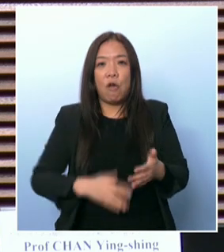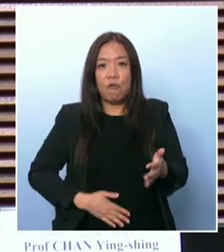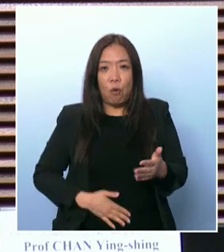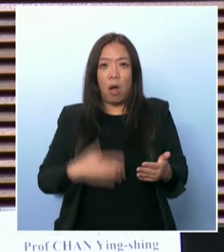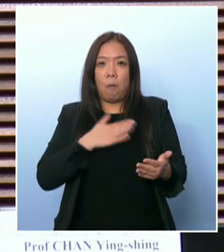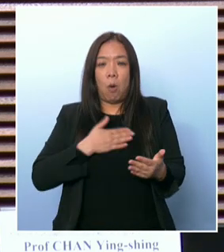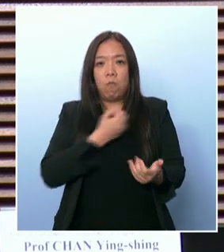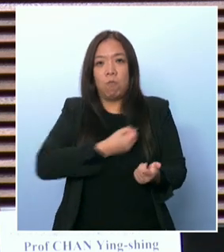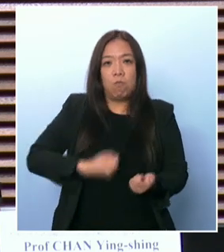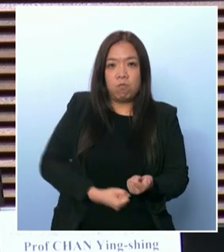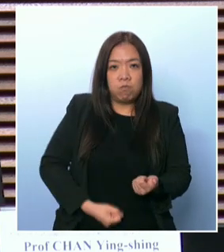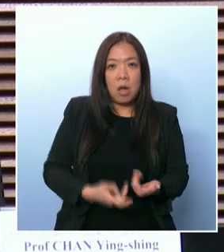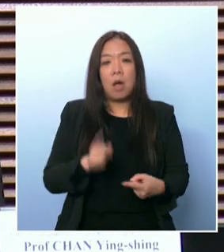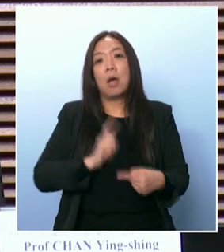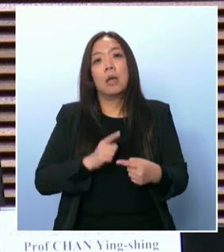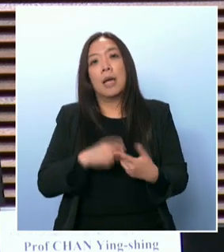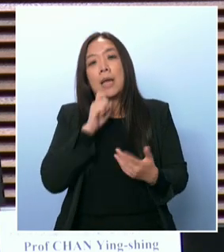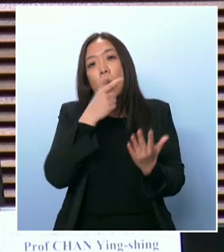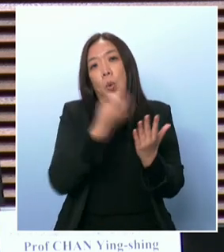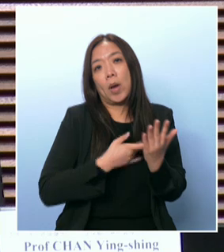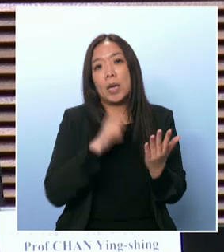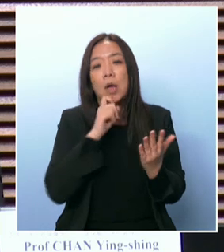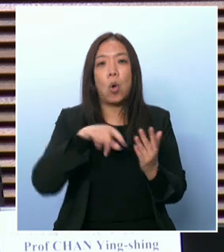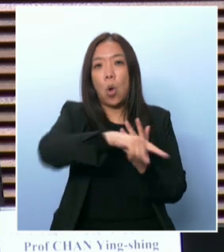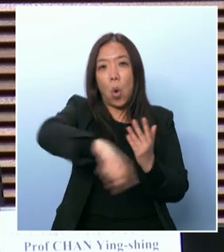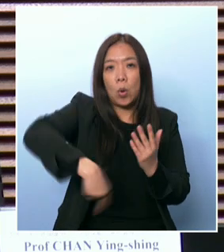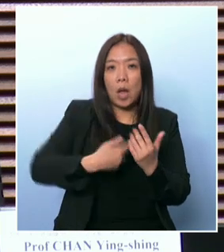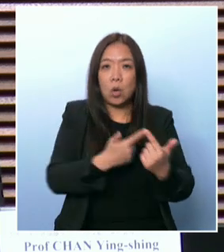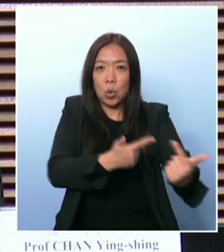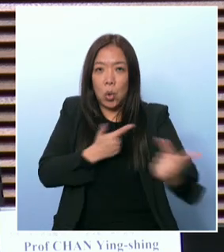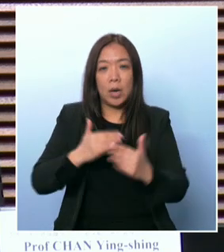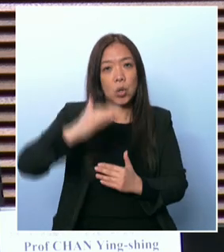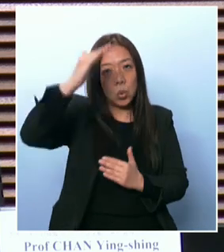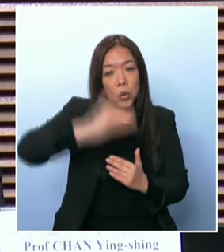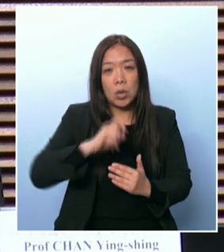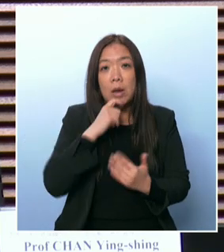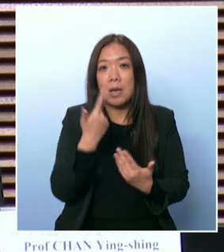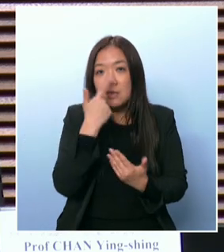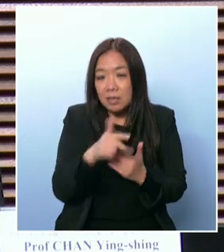Now, to conduct a chest or abdominal check, there is a